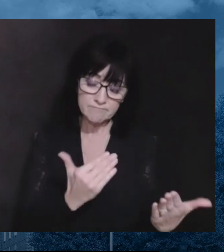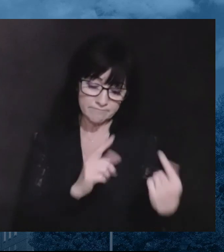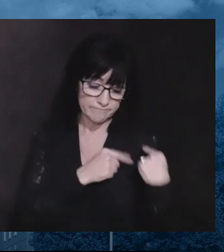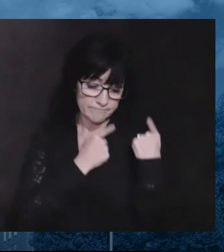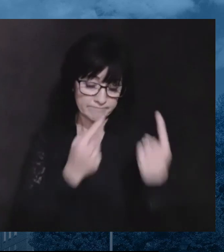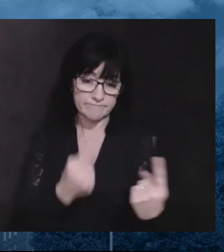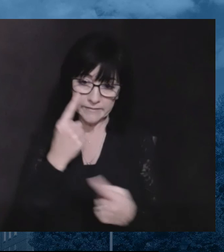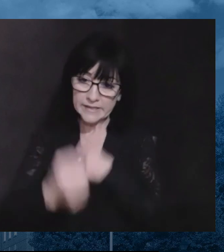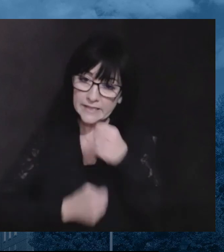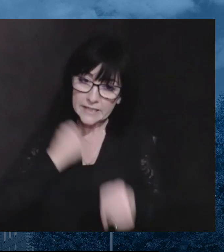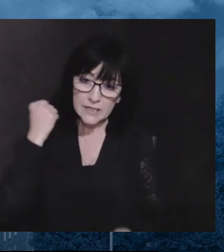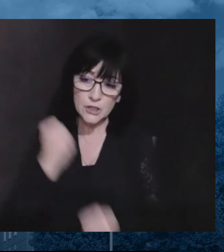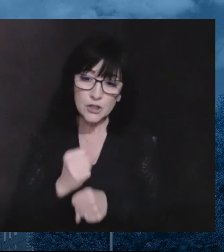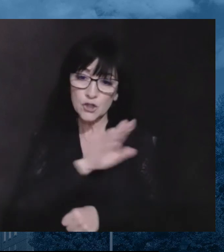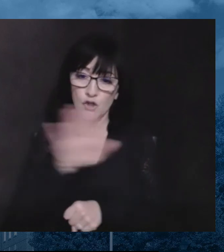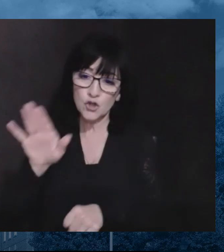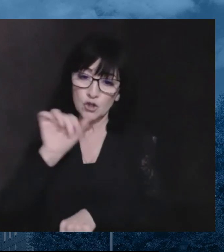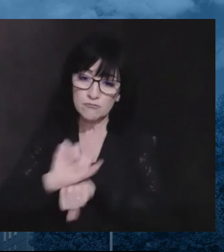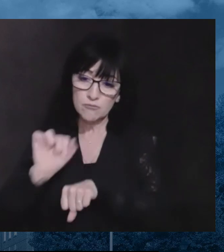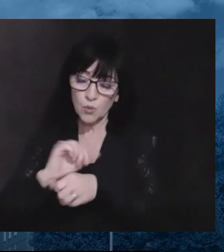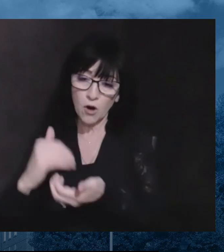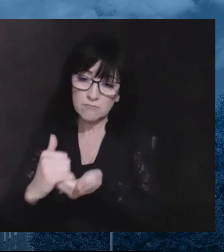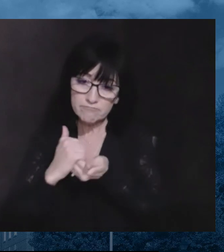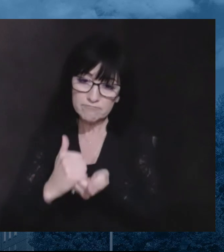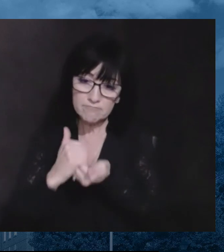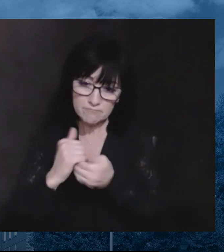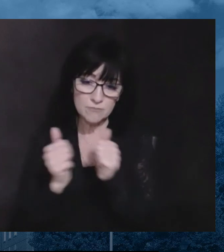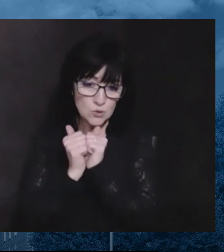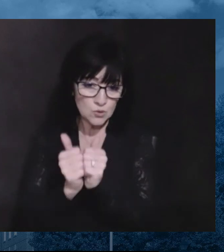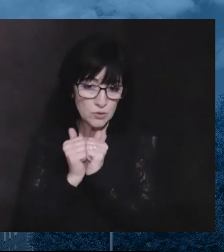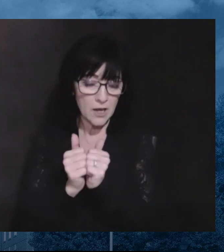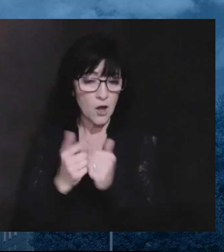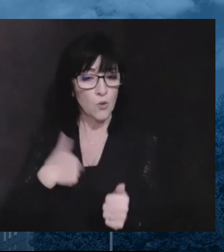wish everybody a prosperous new year,